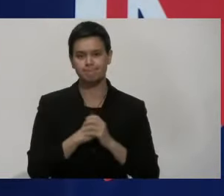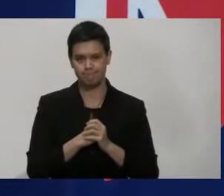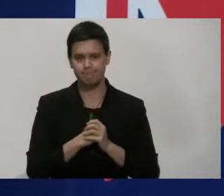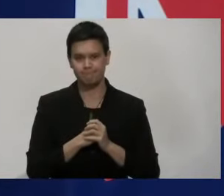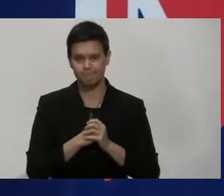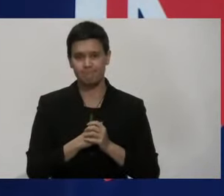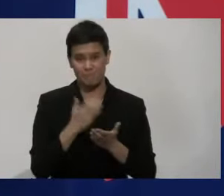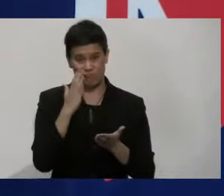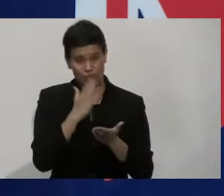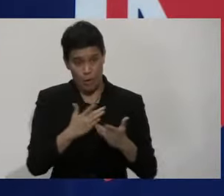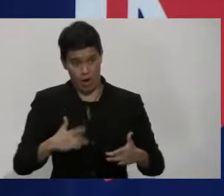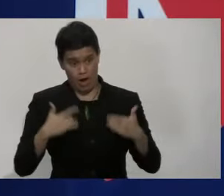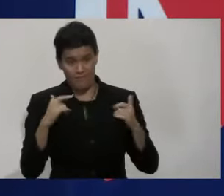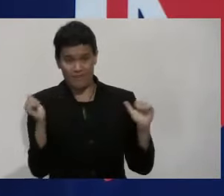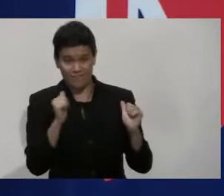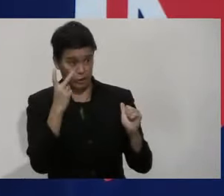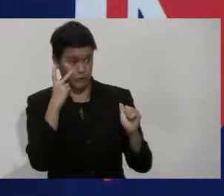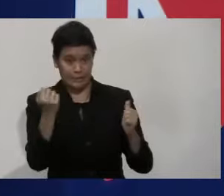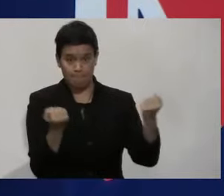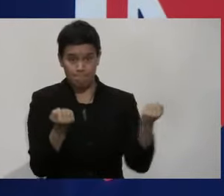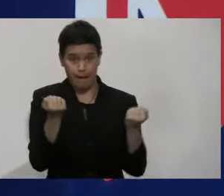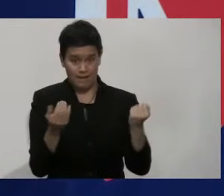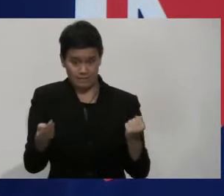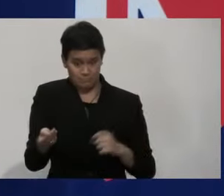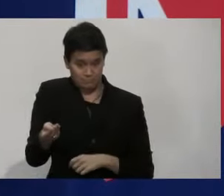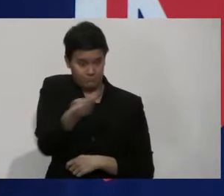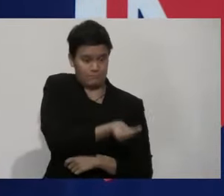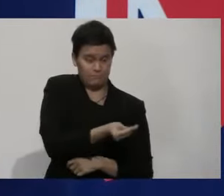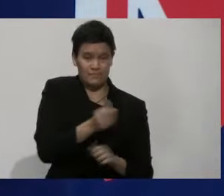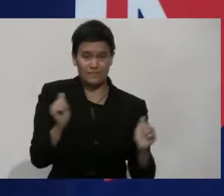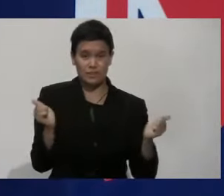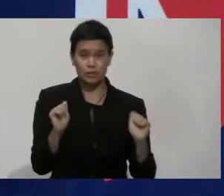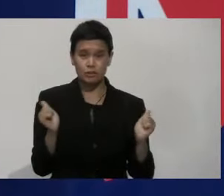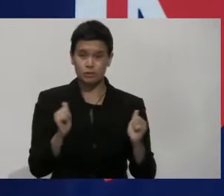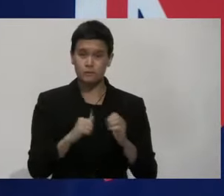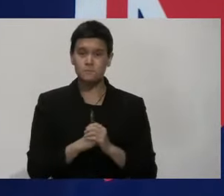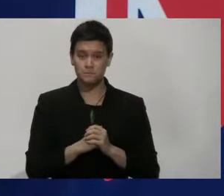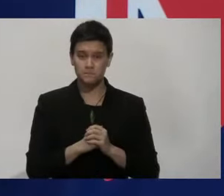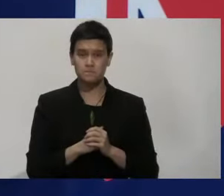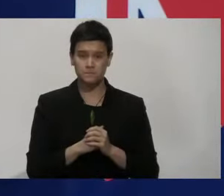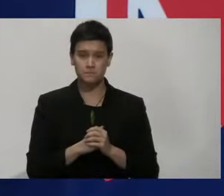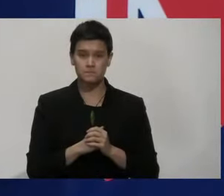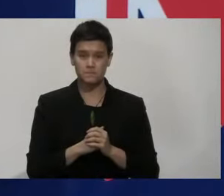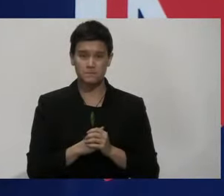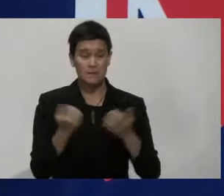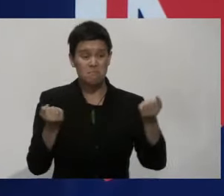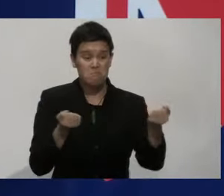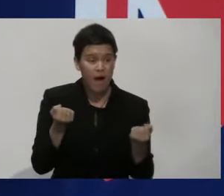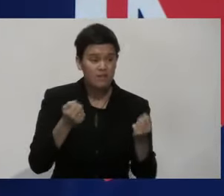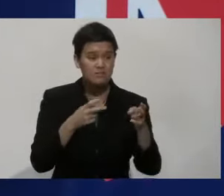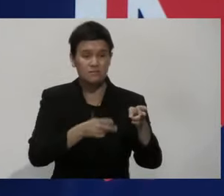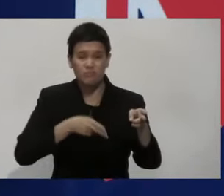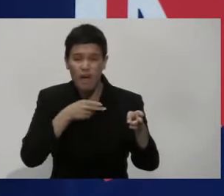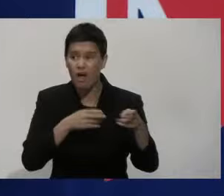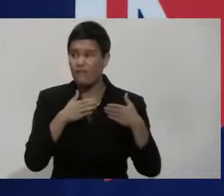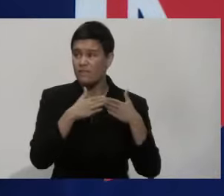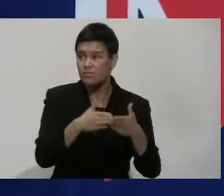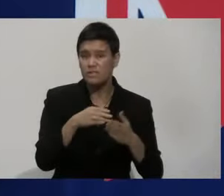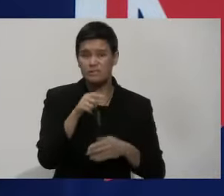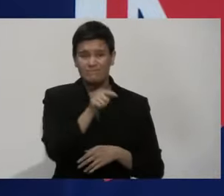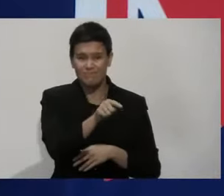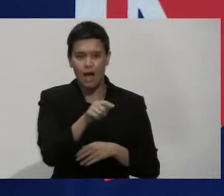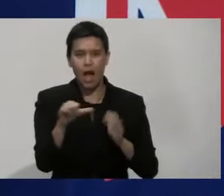They limit the chance of COVID-19 spreading in places where it is often harder to distance yourself and to trace